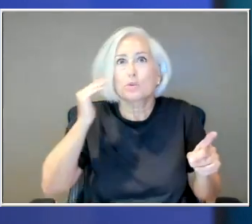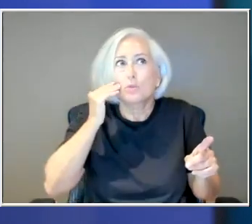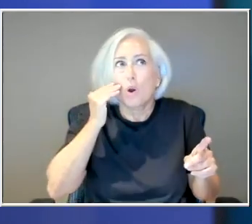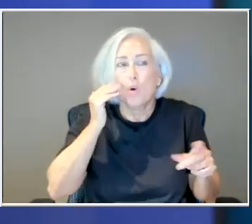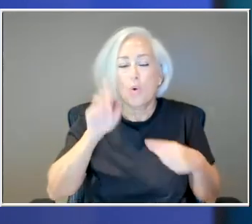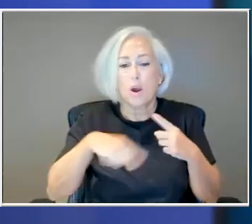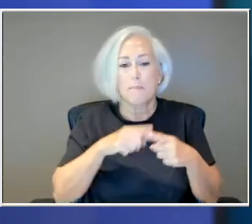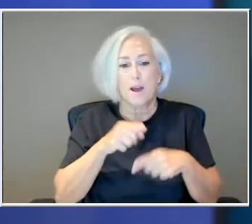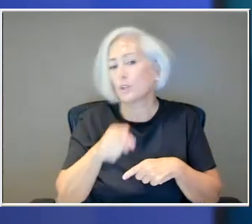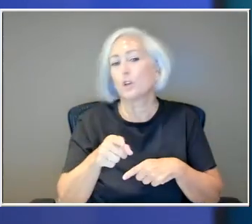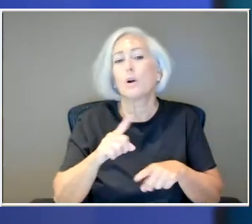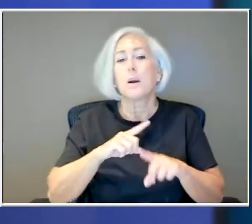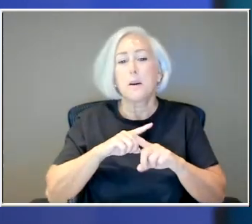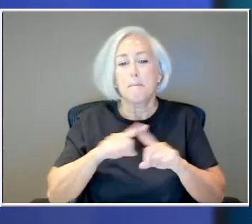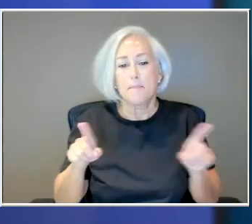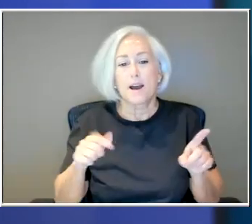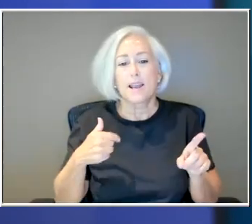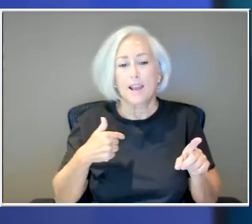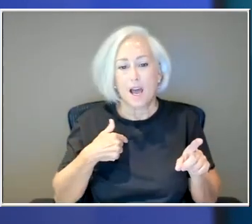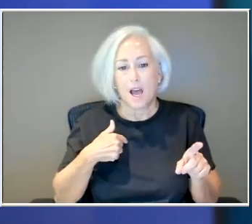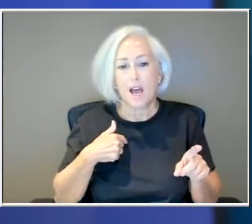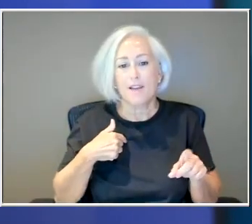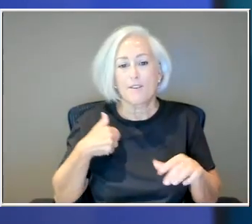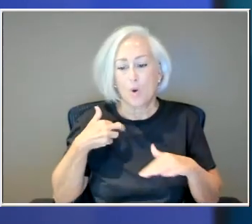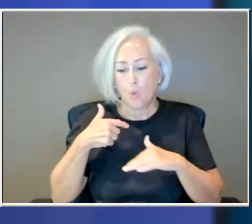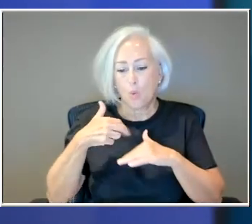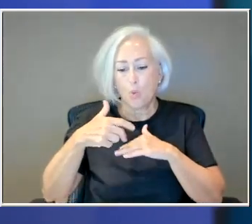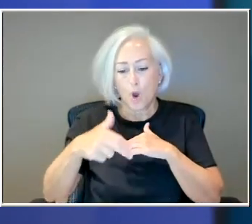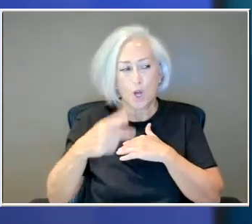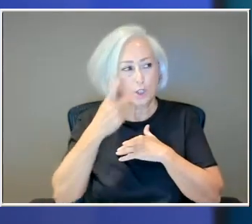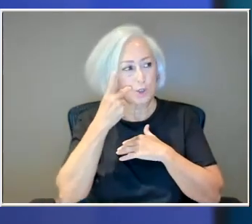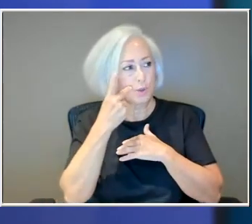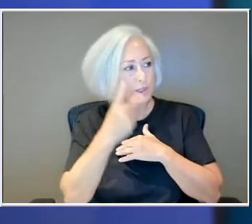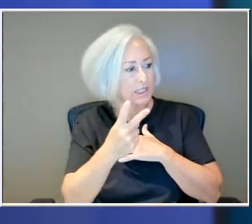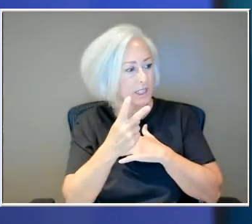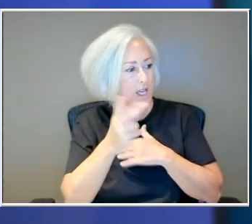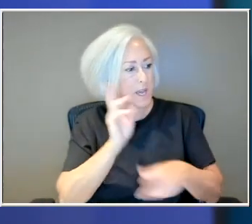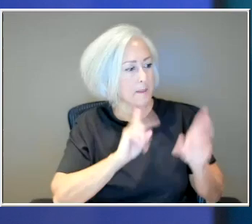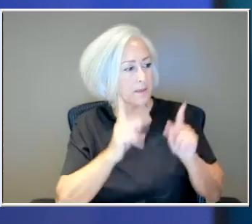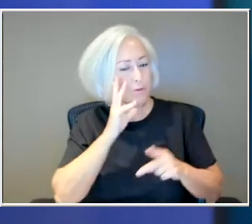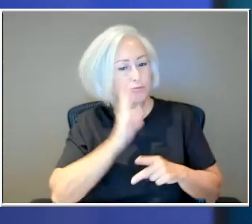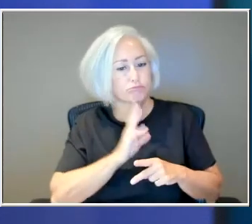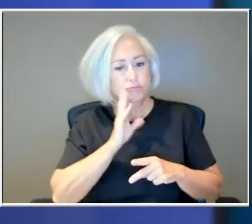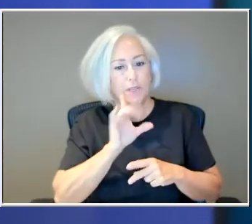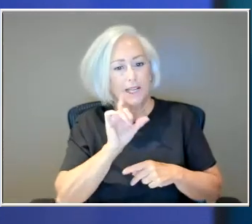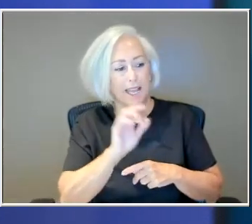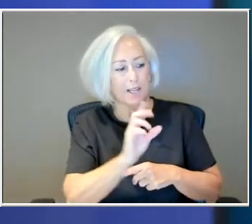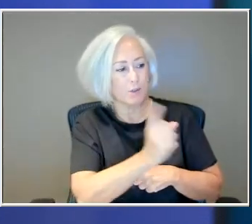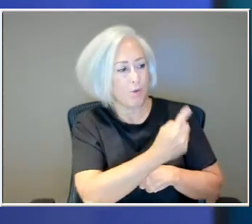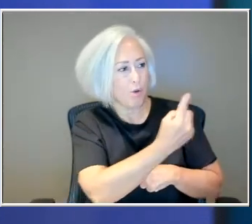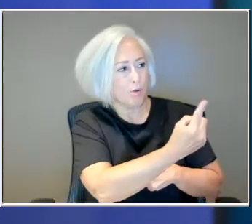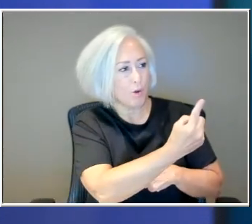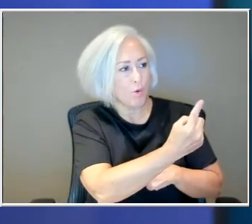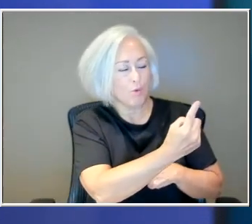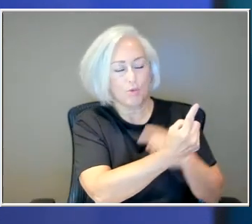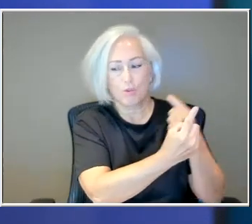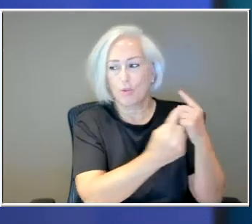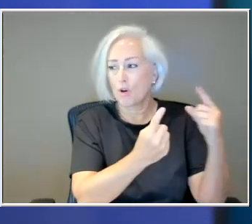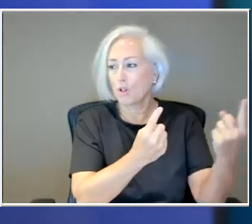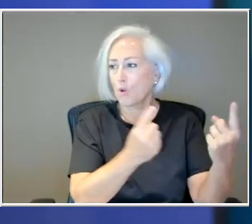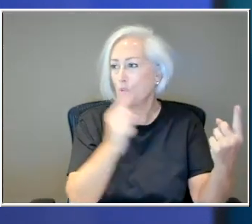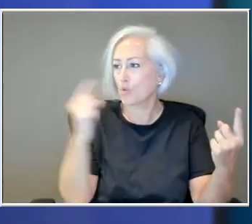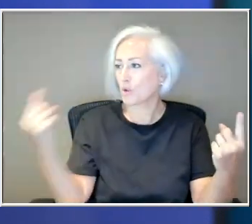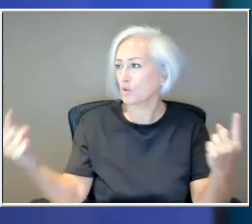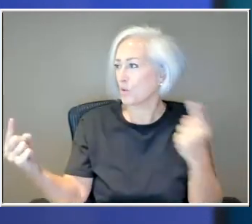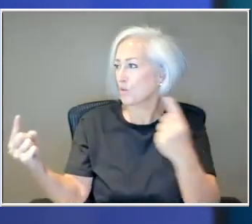through cancer wards and saw people alone. And so Justin and I have this connection. He did